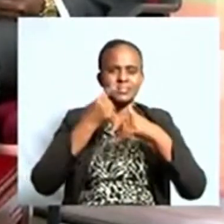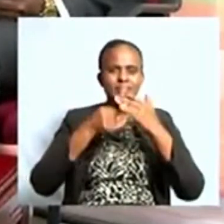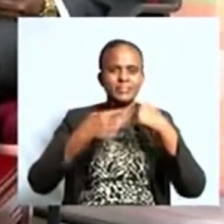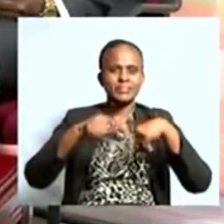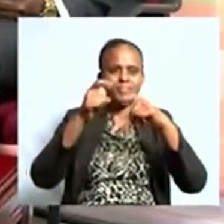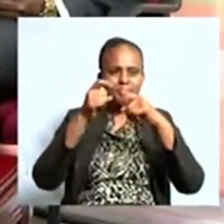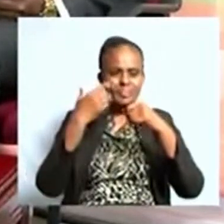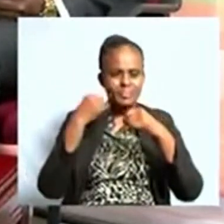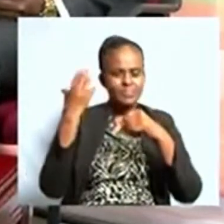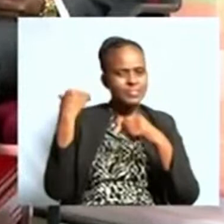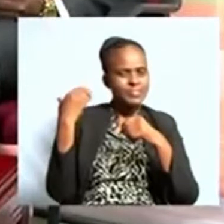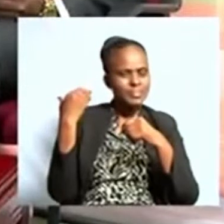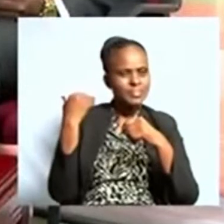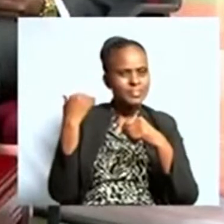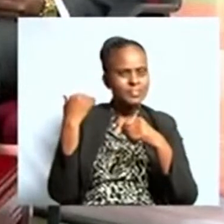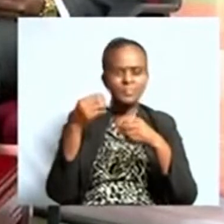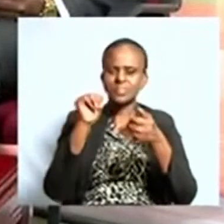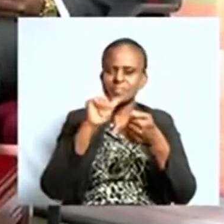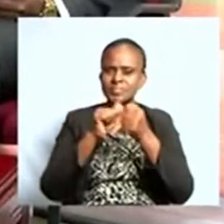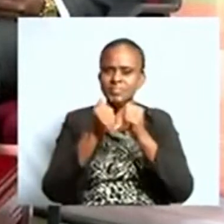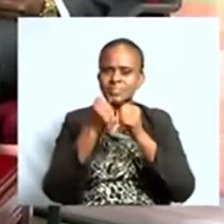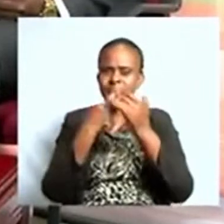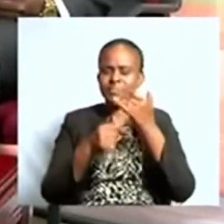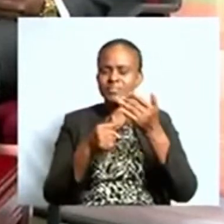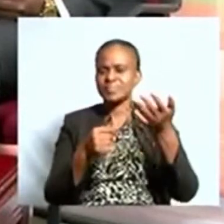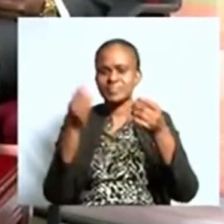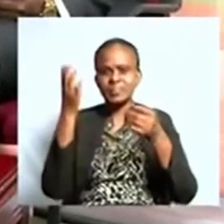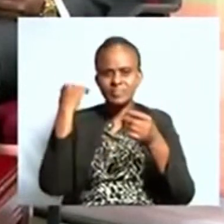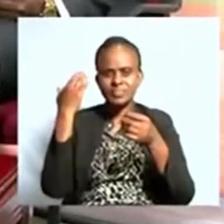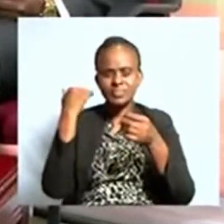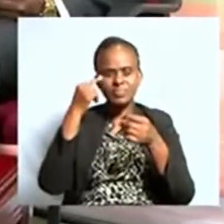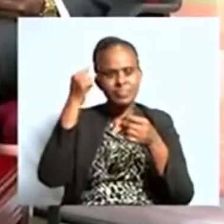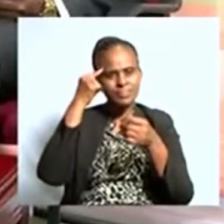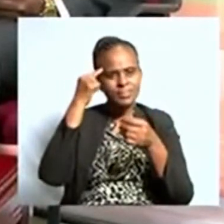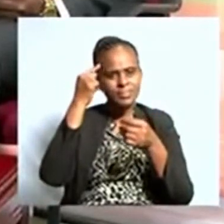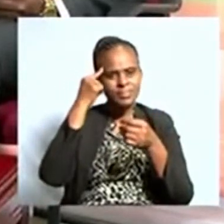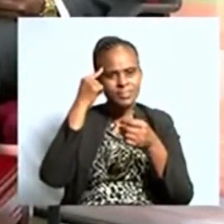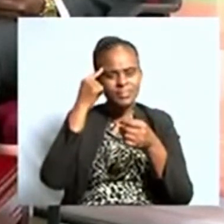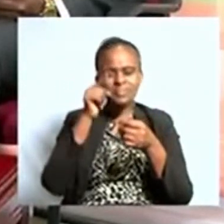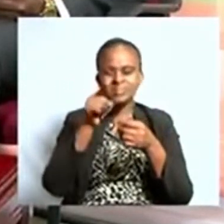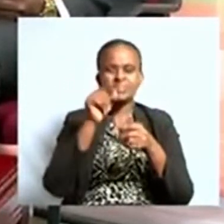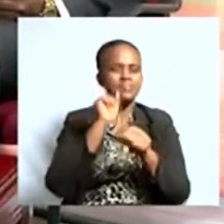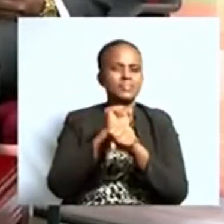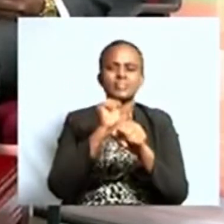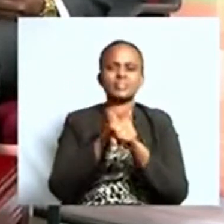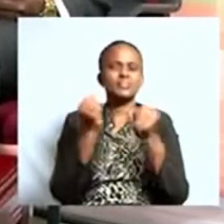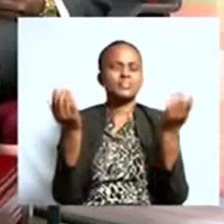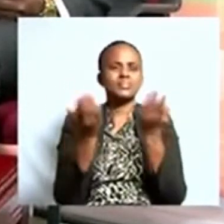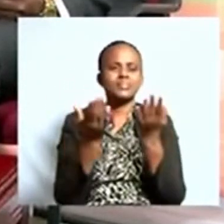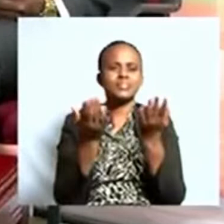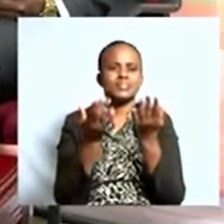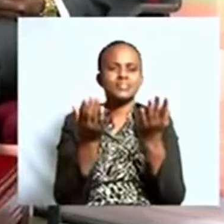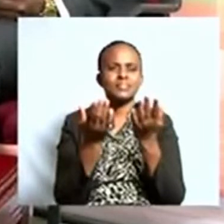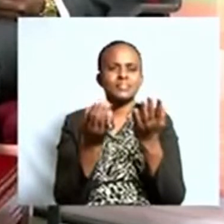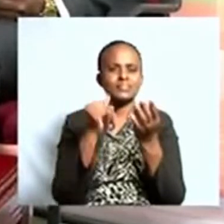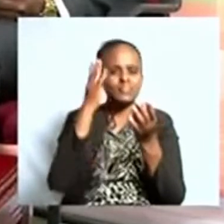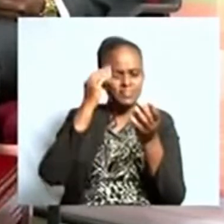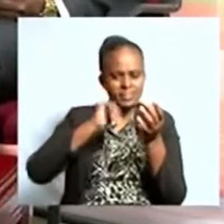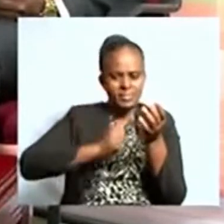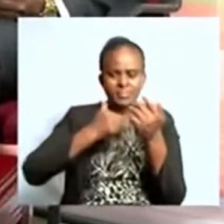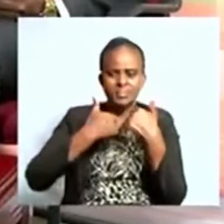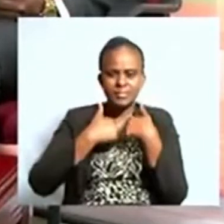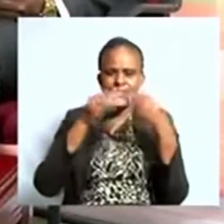had. The problem is that the previous regime did nothing. This is why we have a